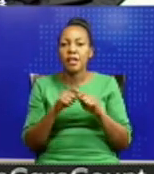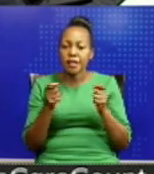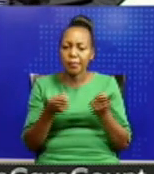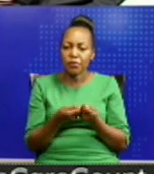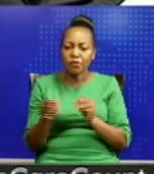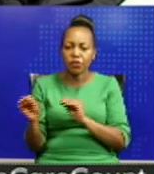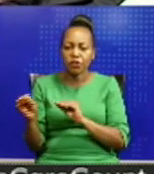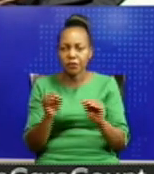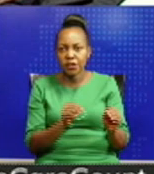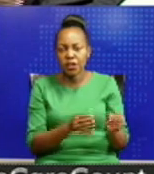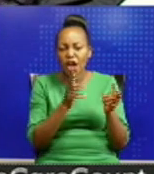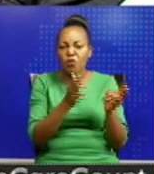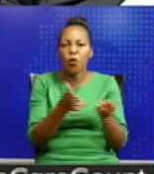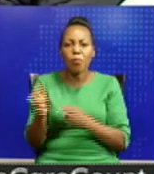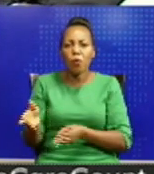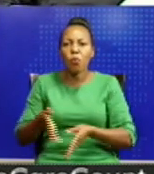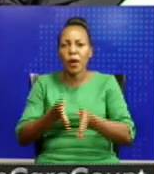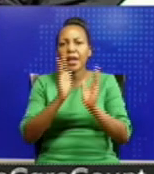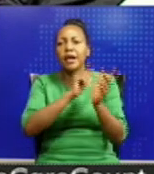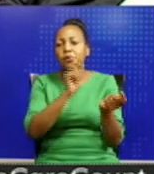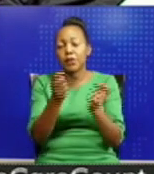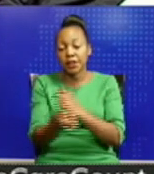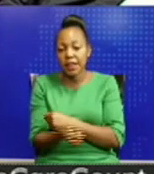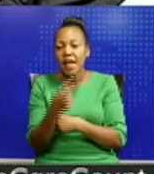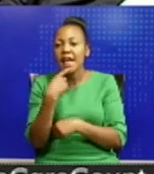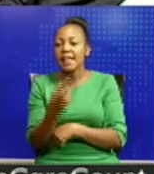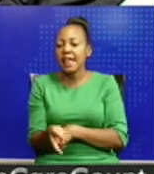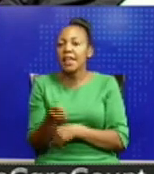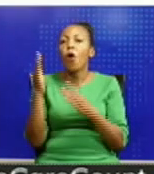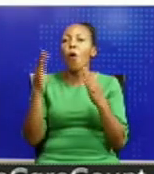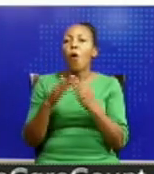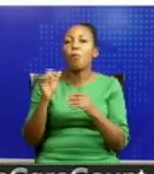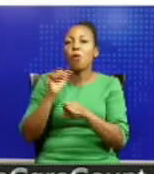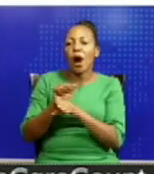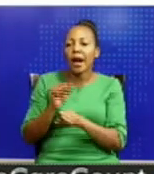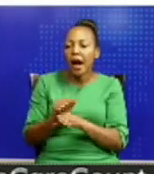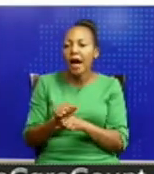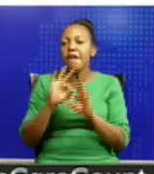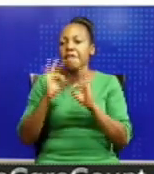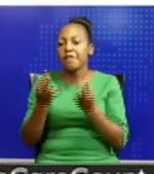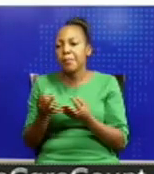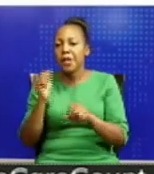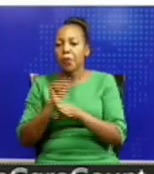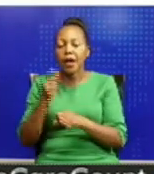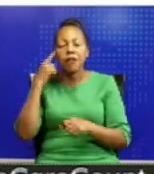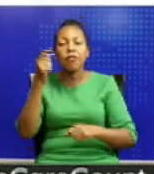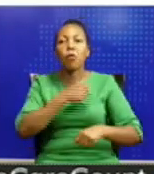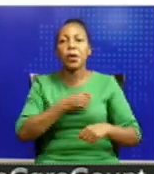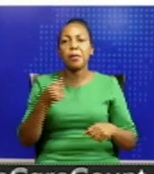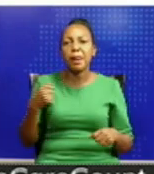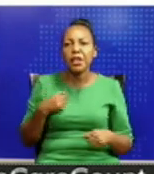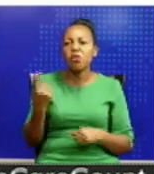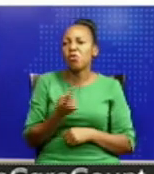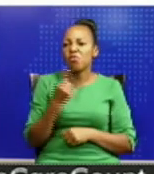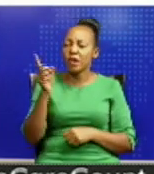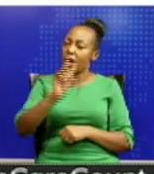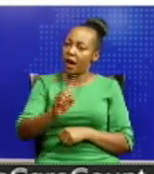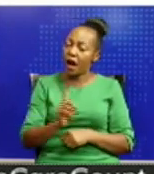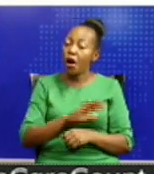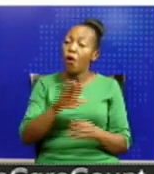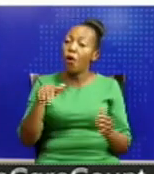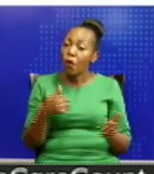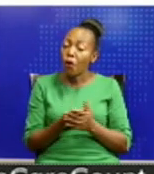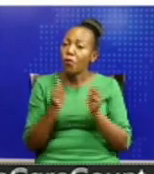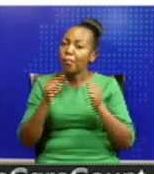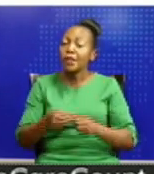of shifting the normal narrative, saying this work is for women, this work is for girls. All of us ought to